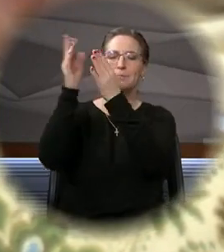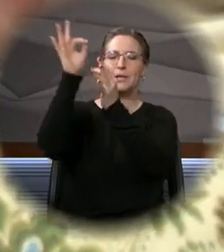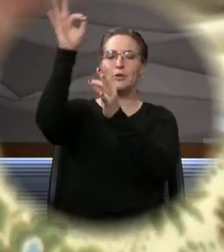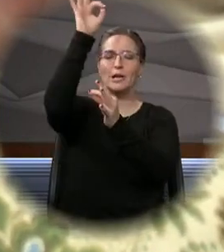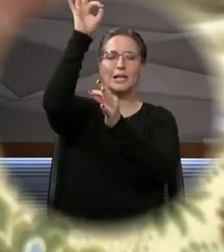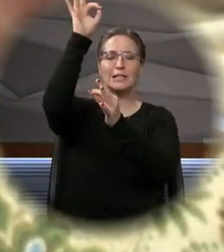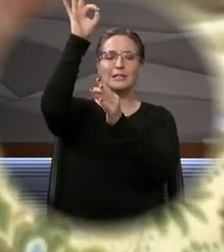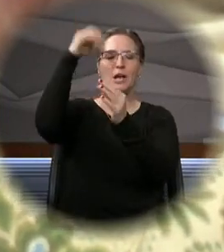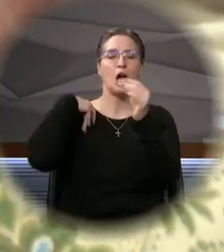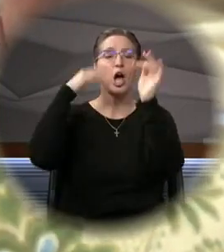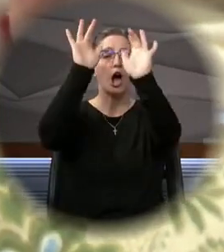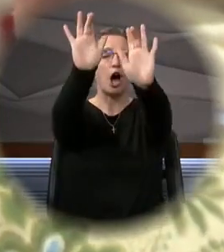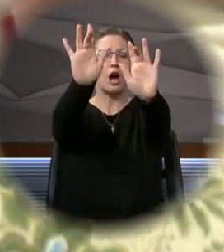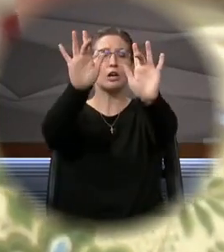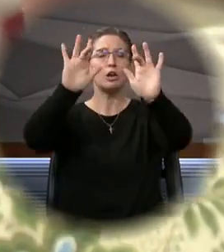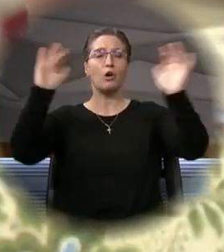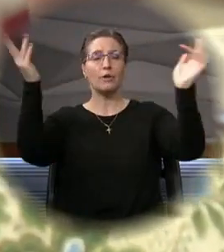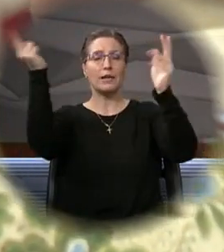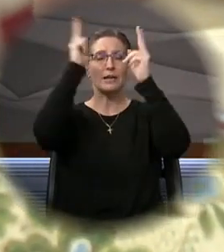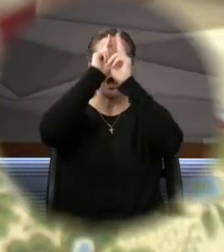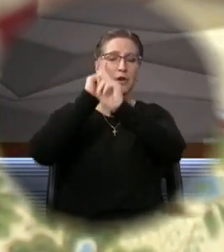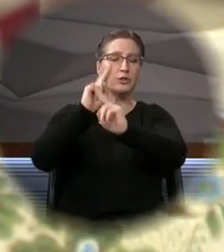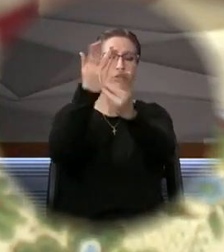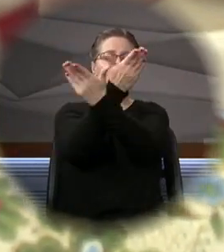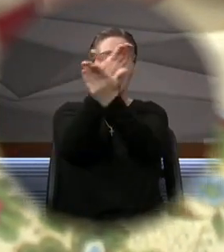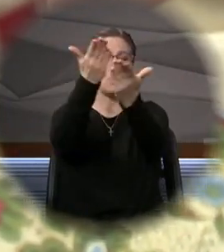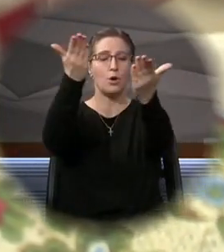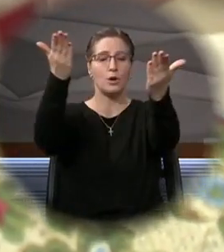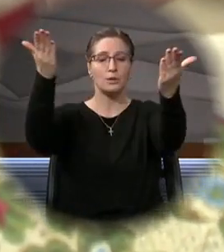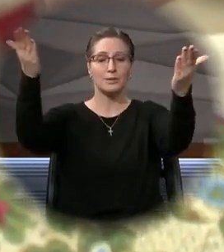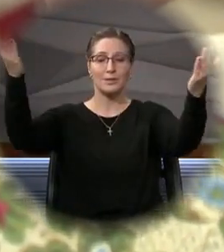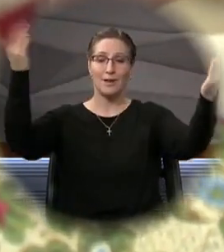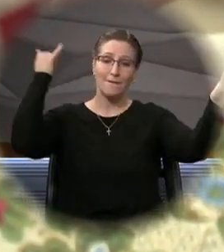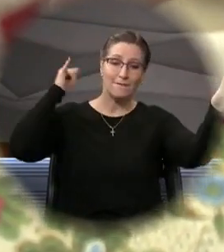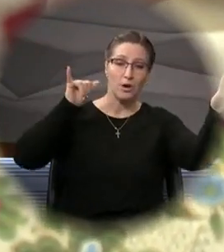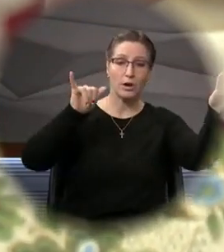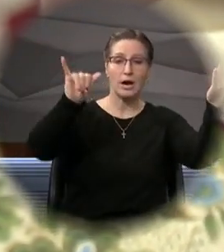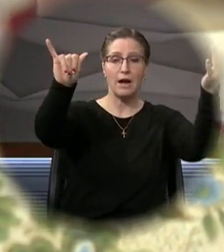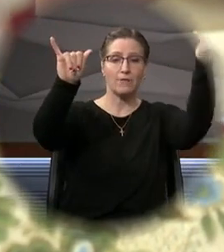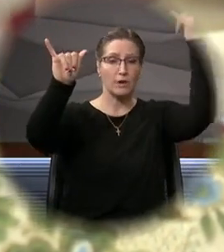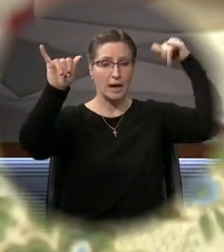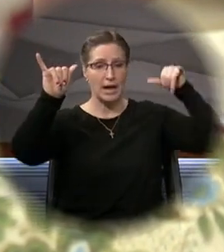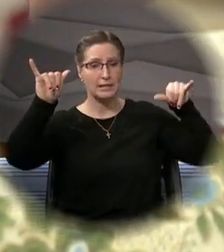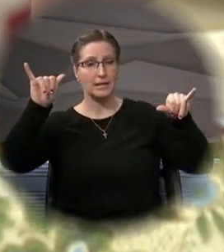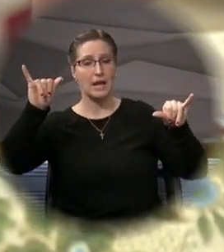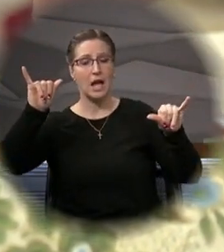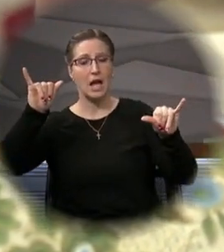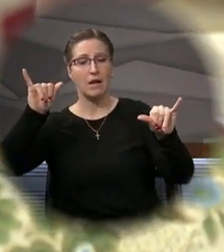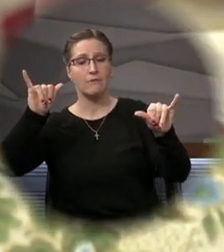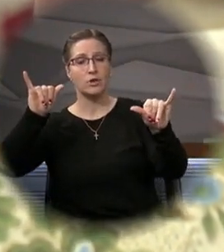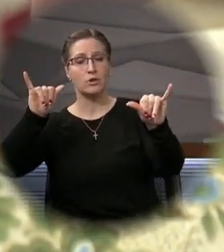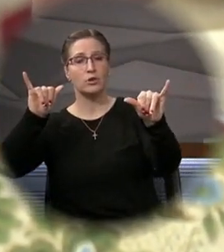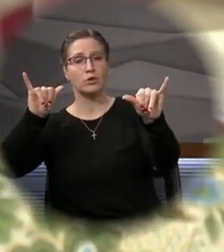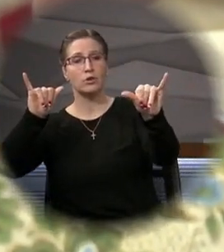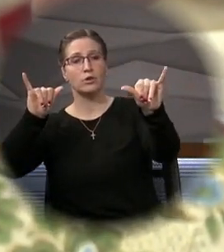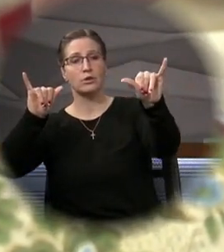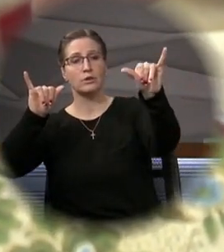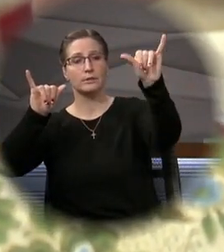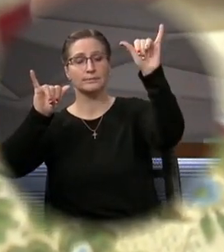Holy Spirit, all glory and honor is yours forever and